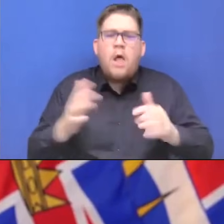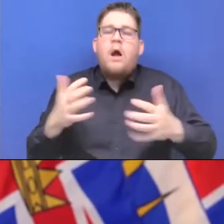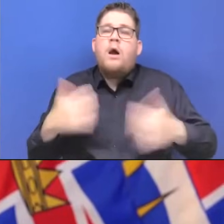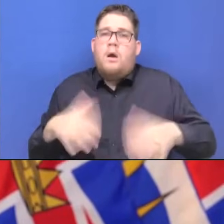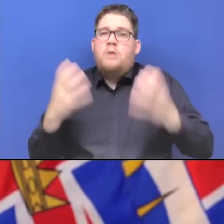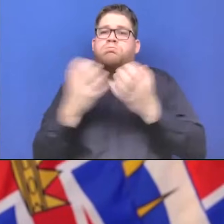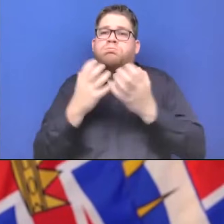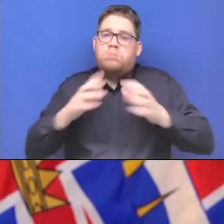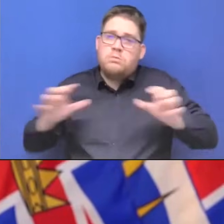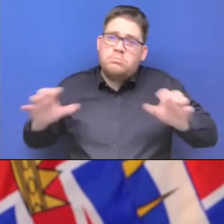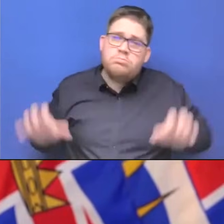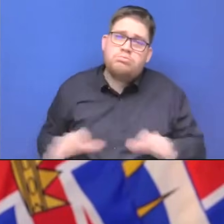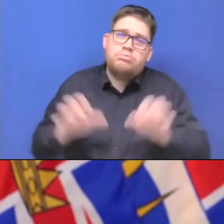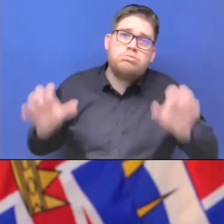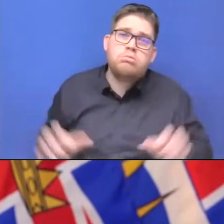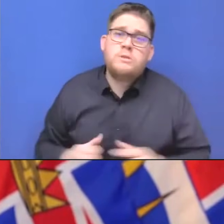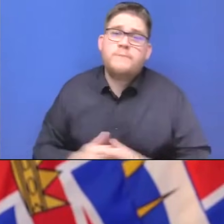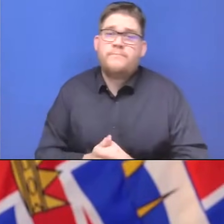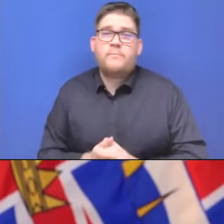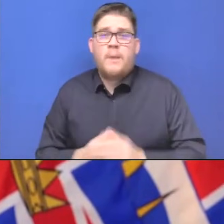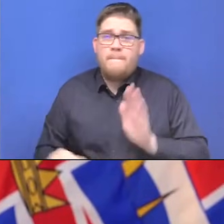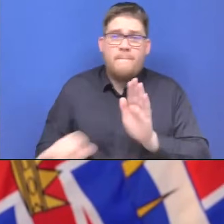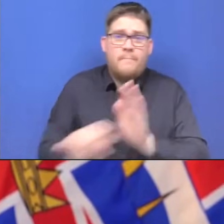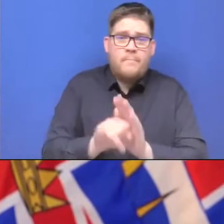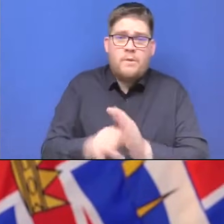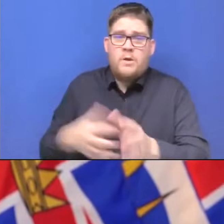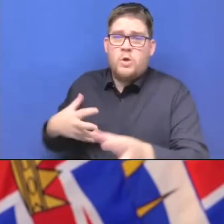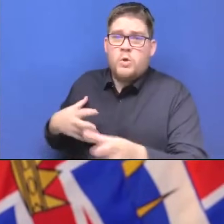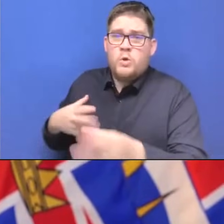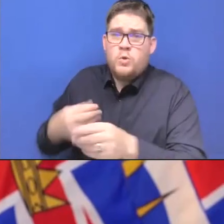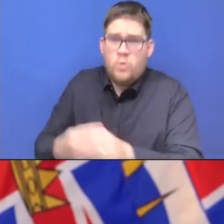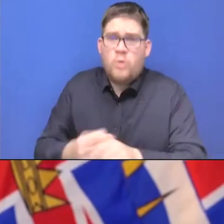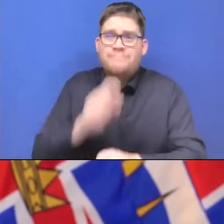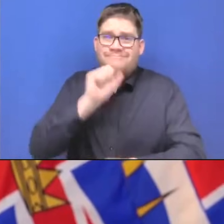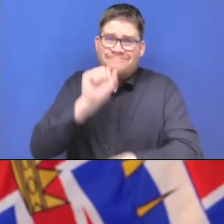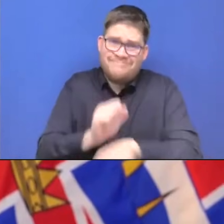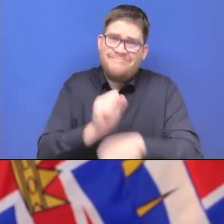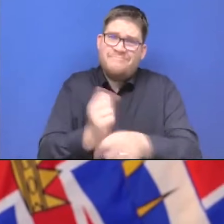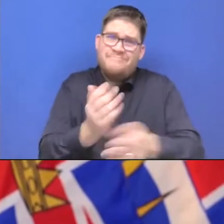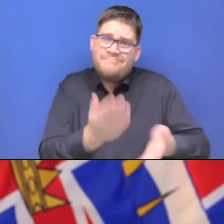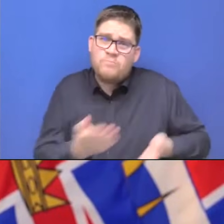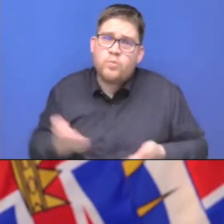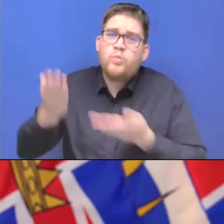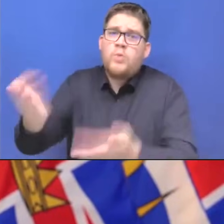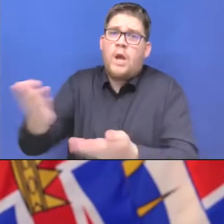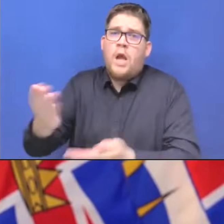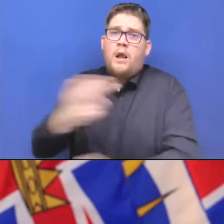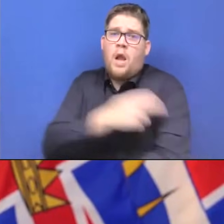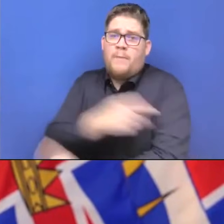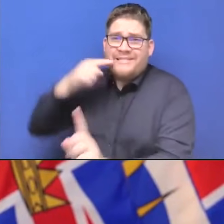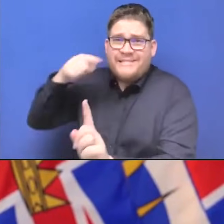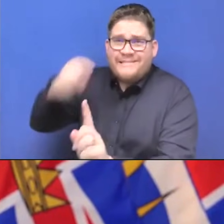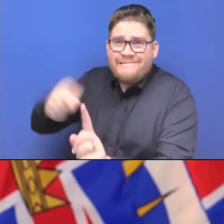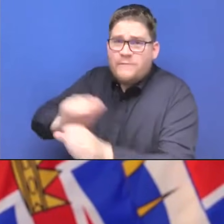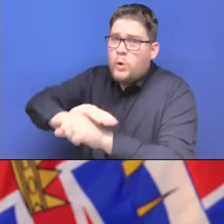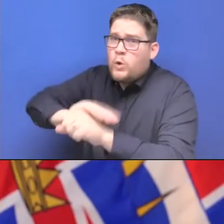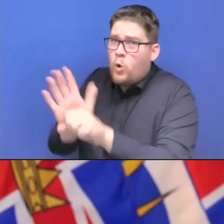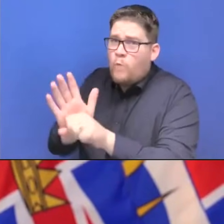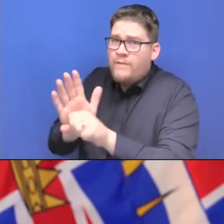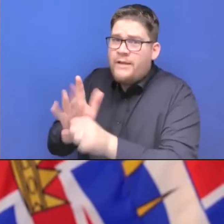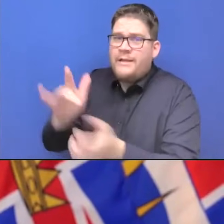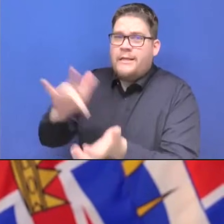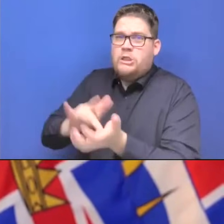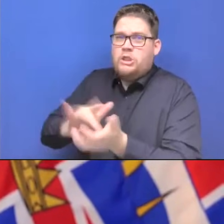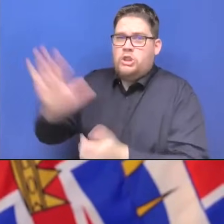total, the number of people ever hospitalized who've had COVID in interior health has gone up by about